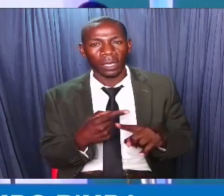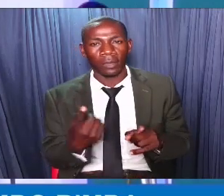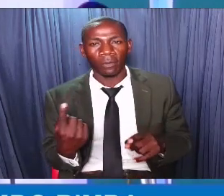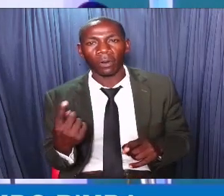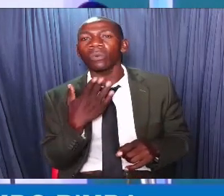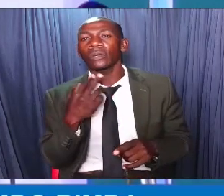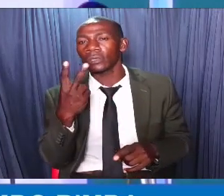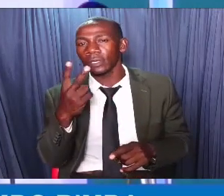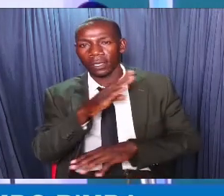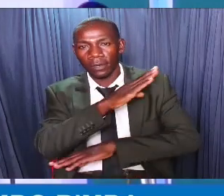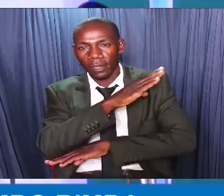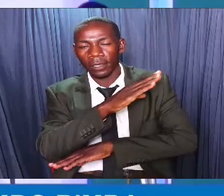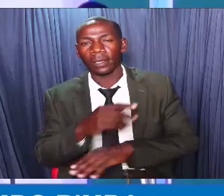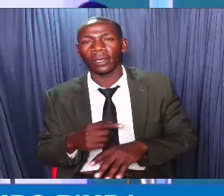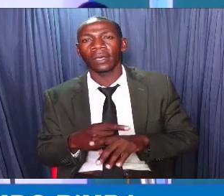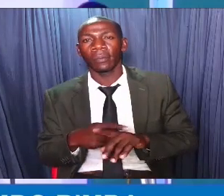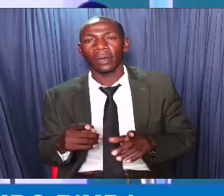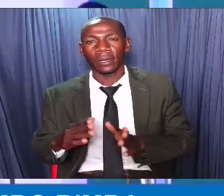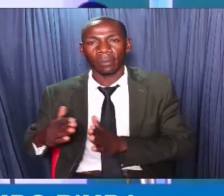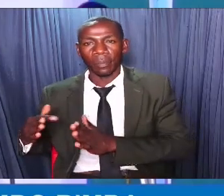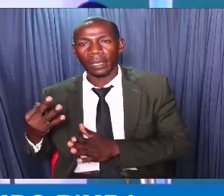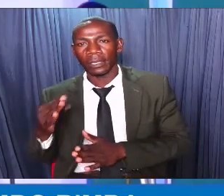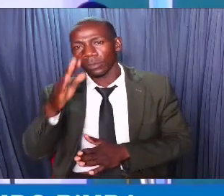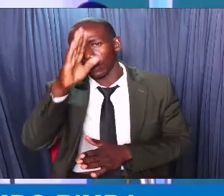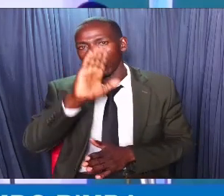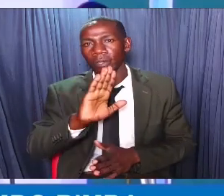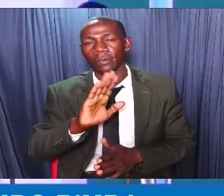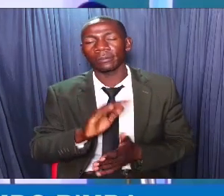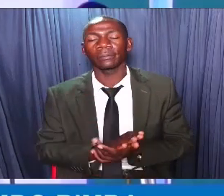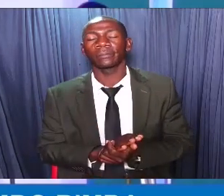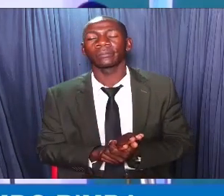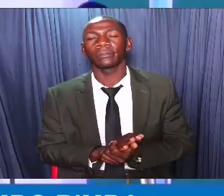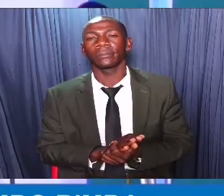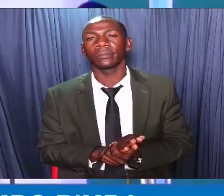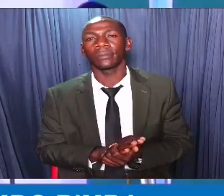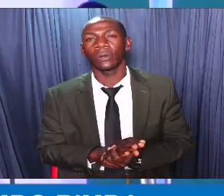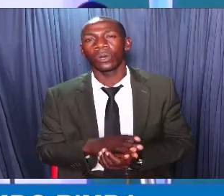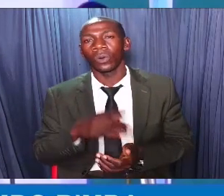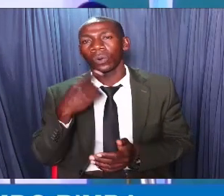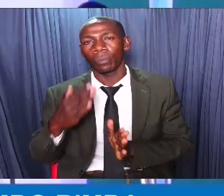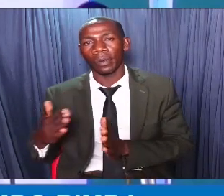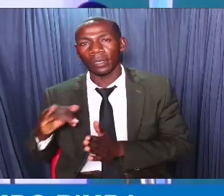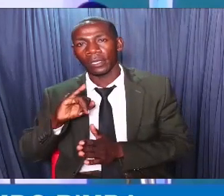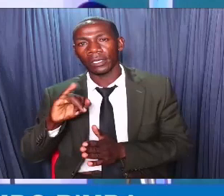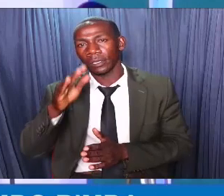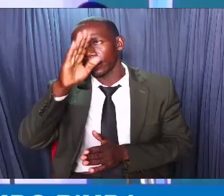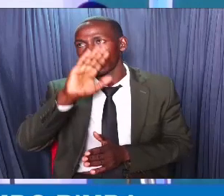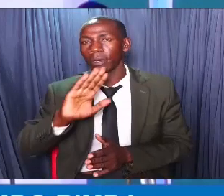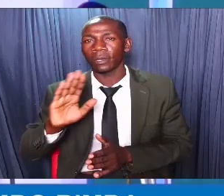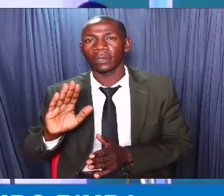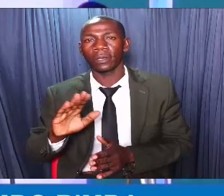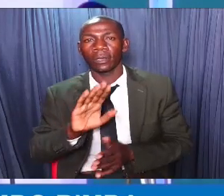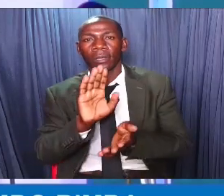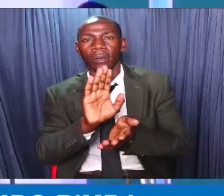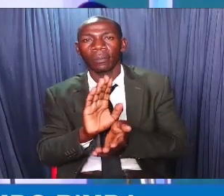jioni. Everybody wants to see the evening. Lakini apangaye ni Mungu. But whoever plans is God himself. Pangaye ni Mungu. Whoever plans is God. Ndio